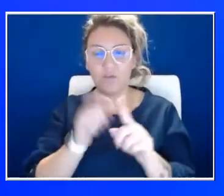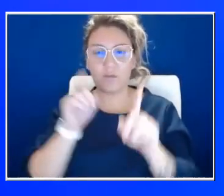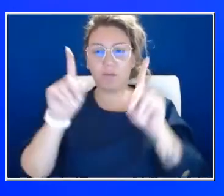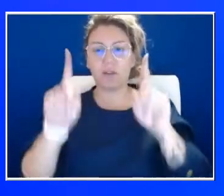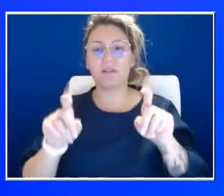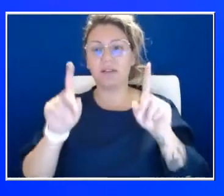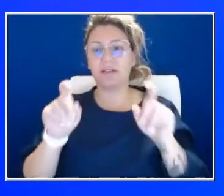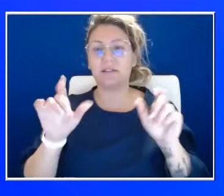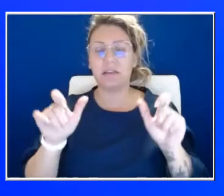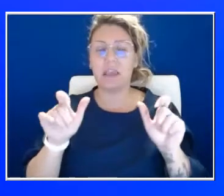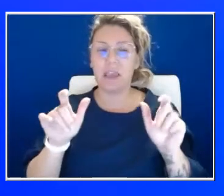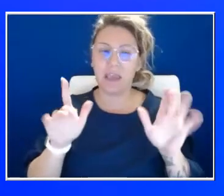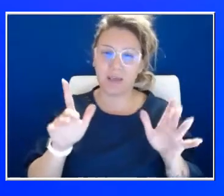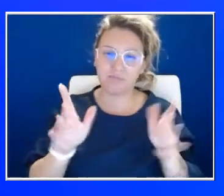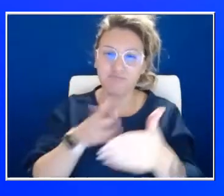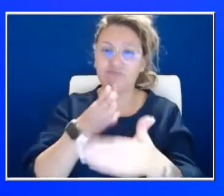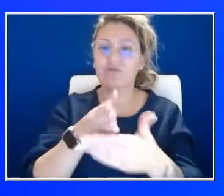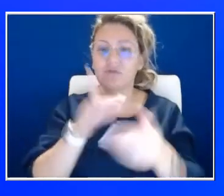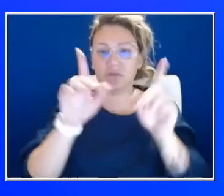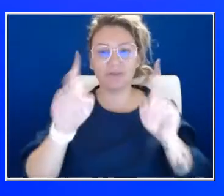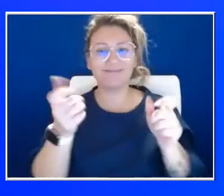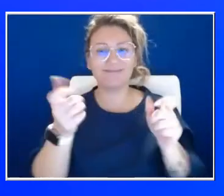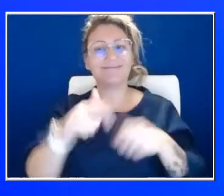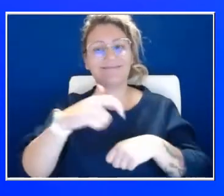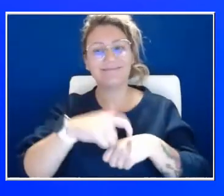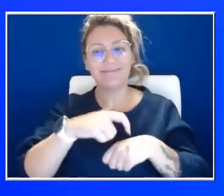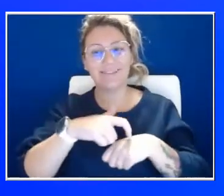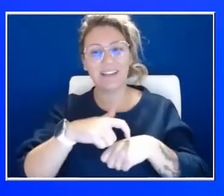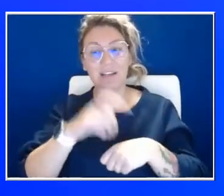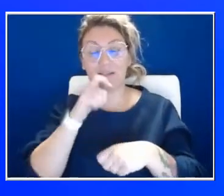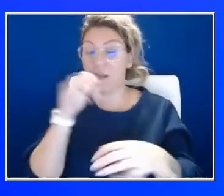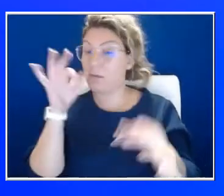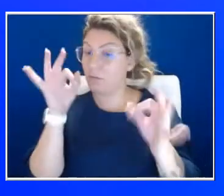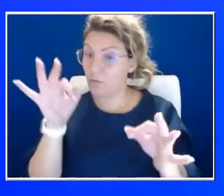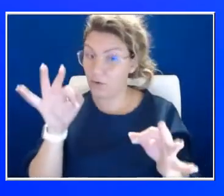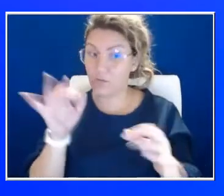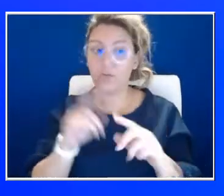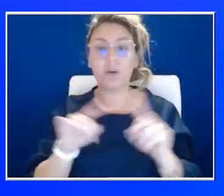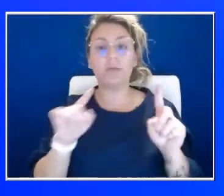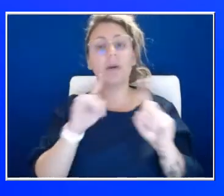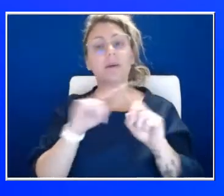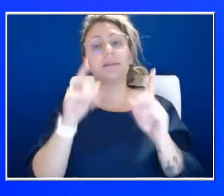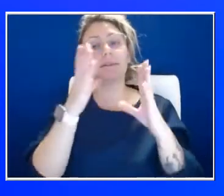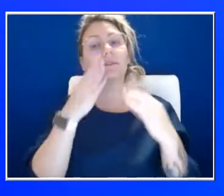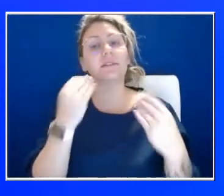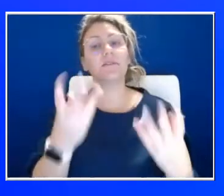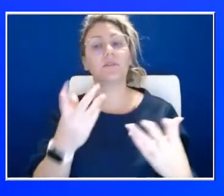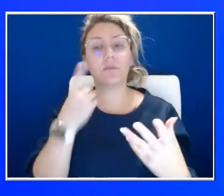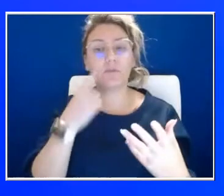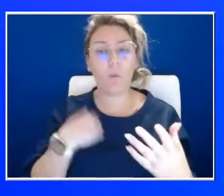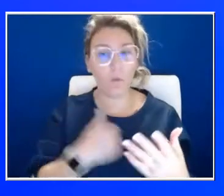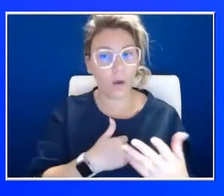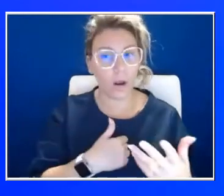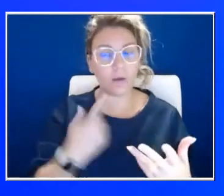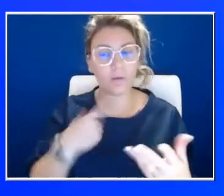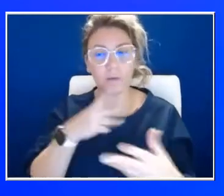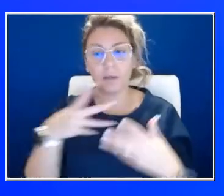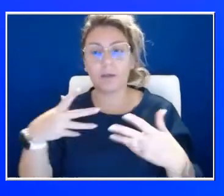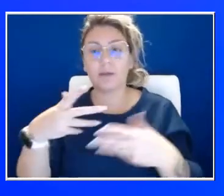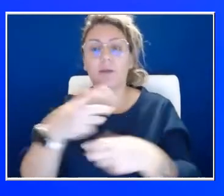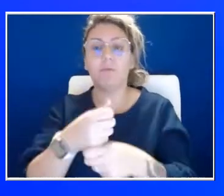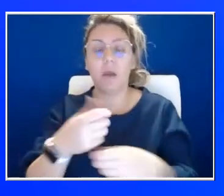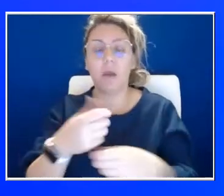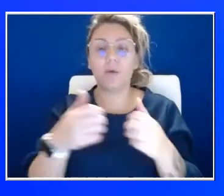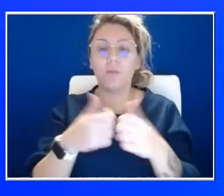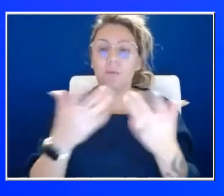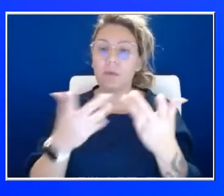to be careful, like any test we do. It's a test that's not perfect. It's information for us that we combine with what they might report to us and